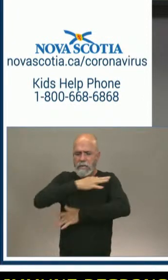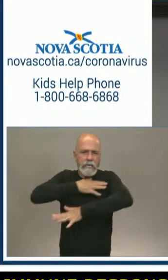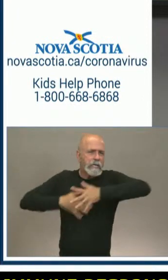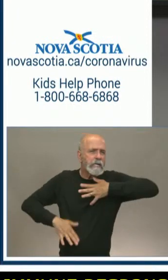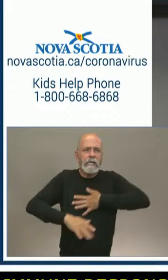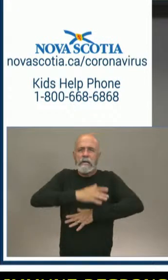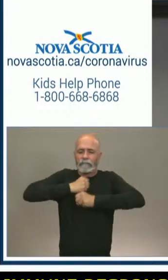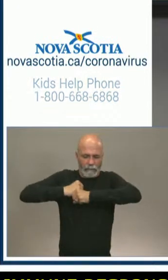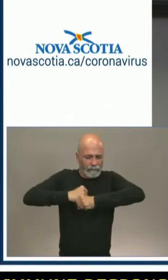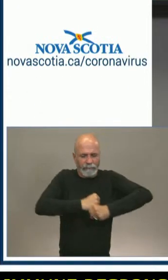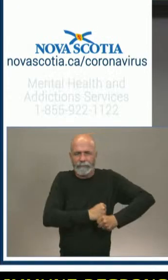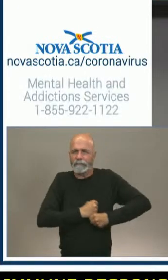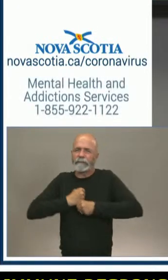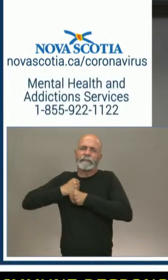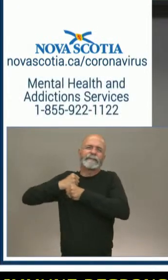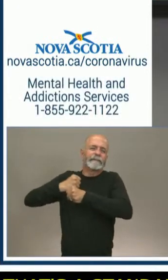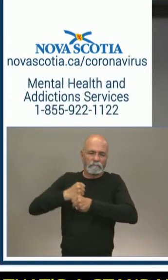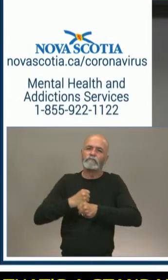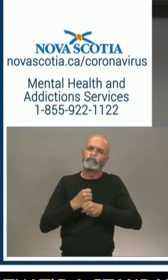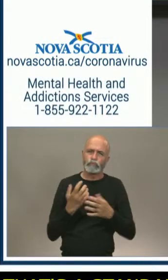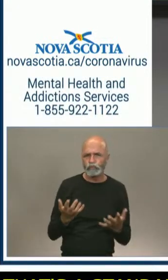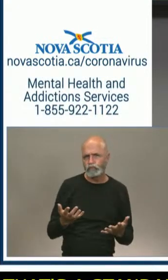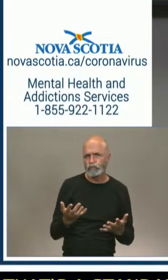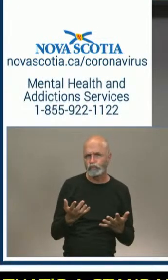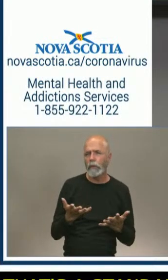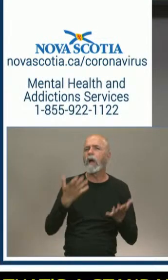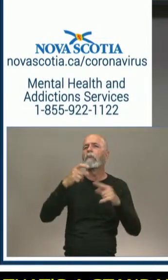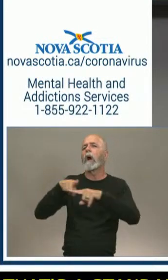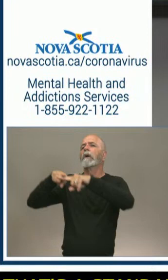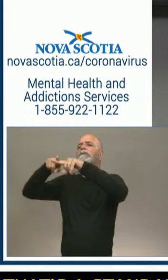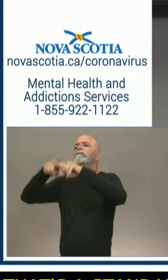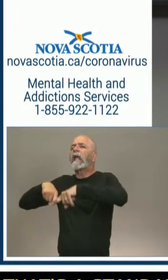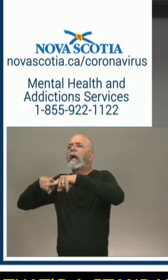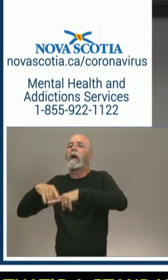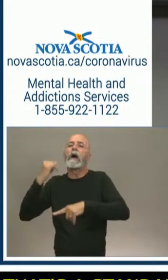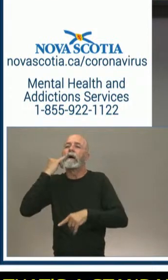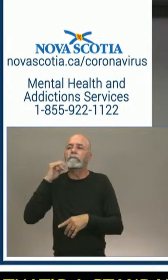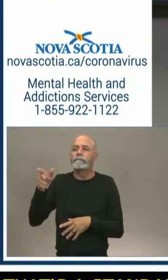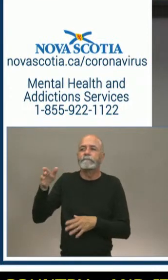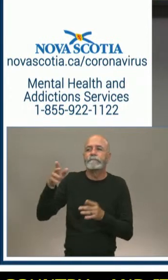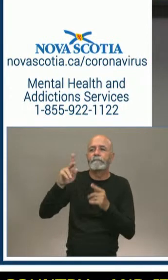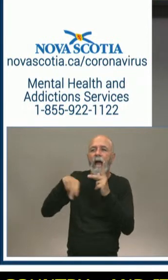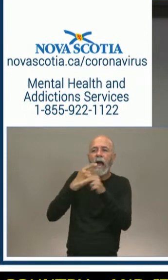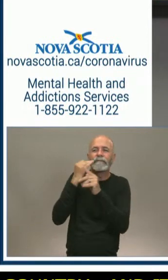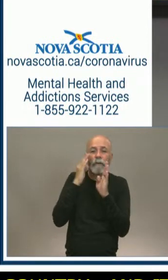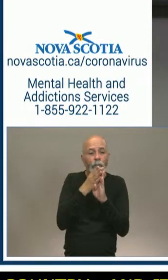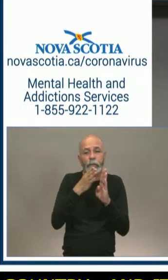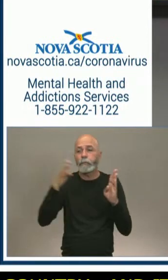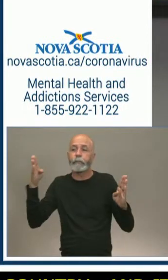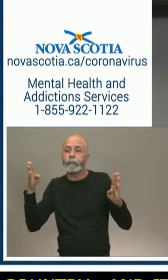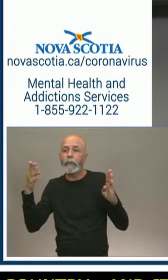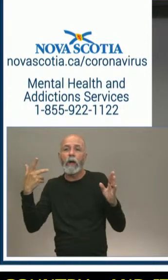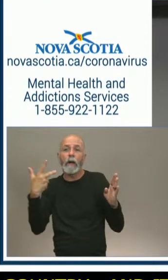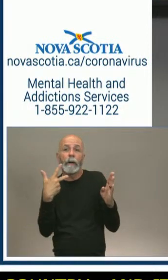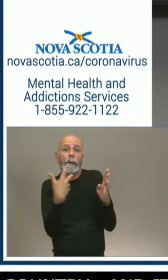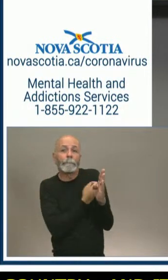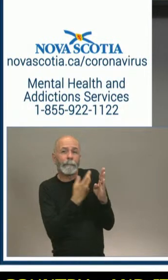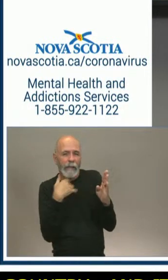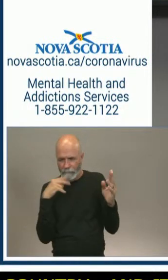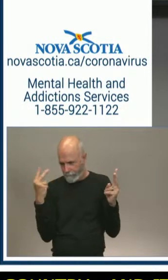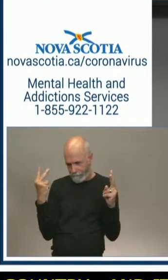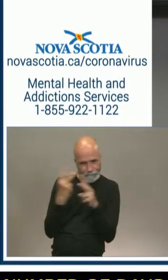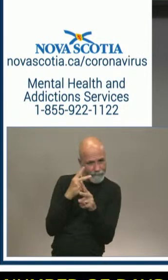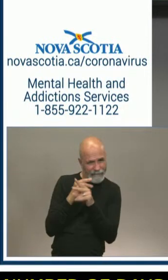the number of days would be different, but depending on the type of response from a vaccine, it's a standard way we would define a